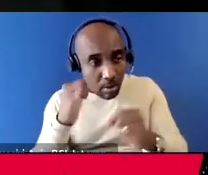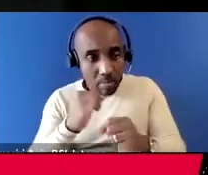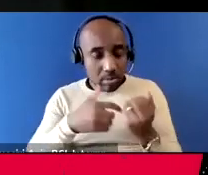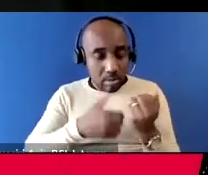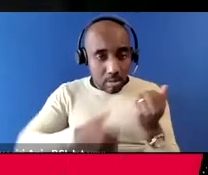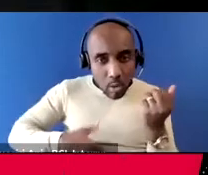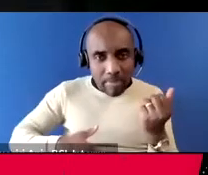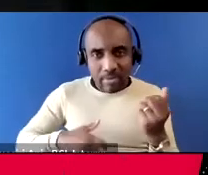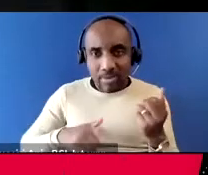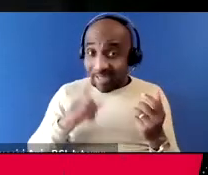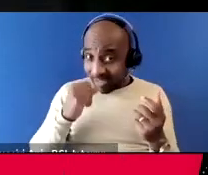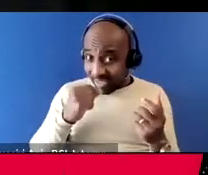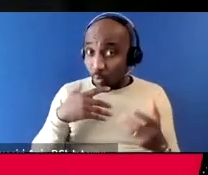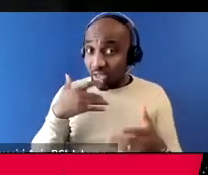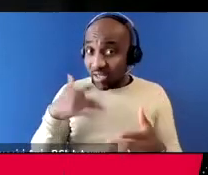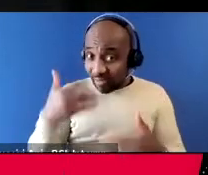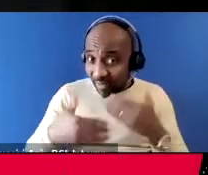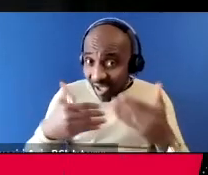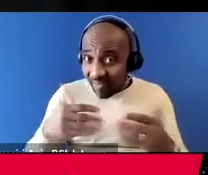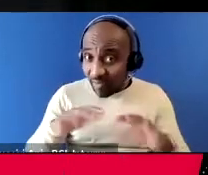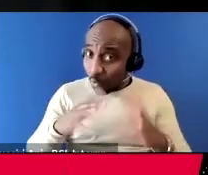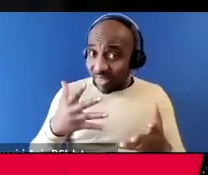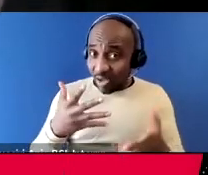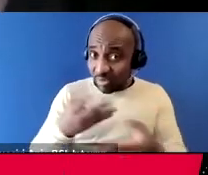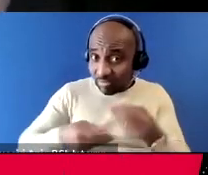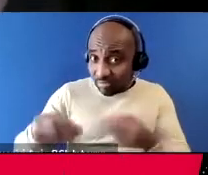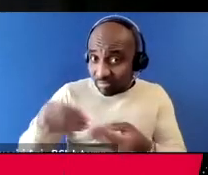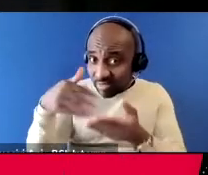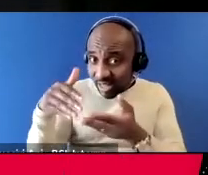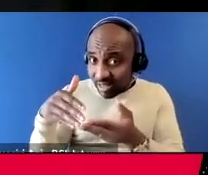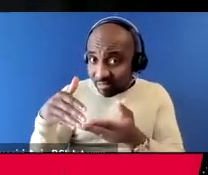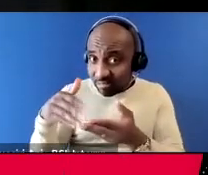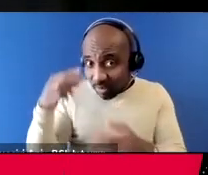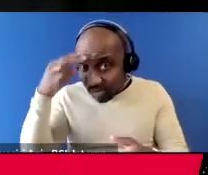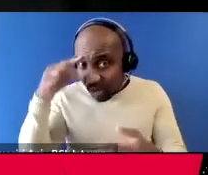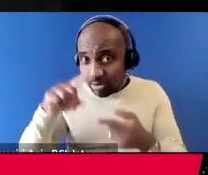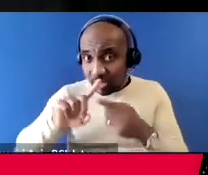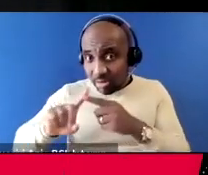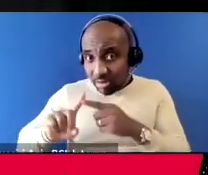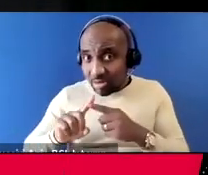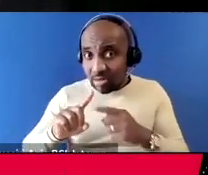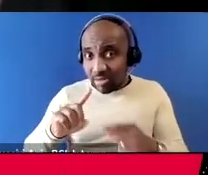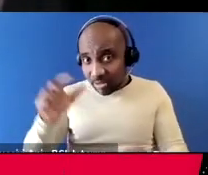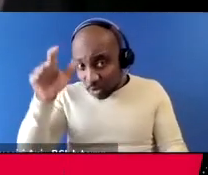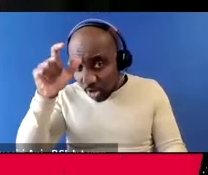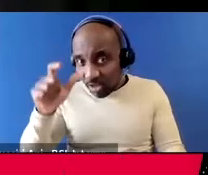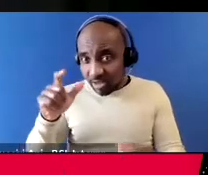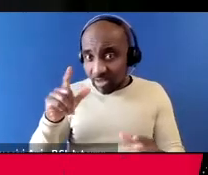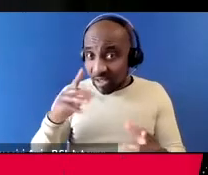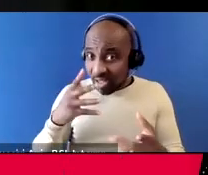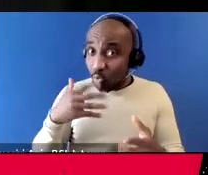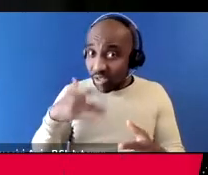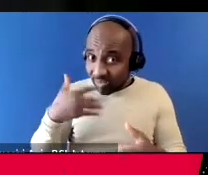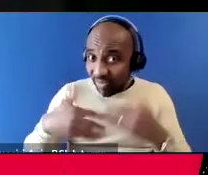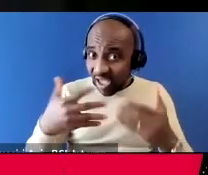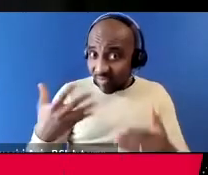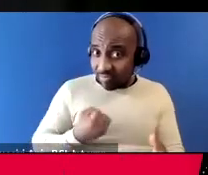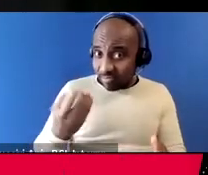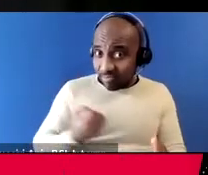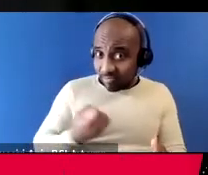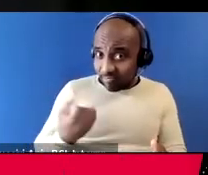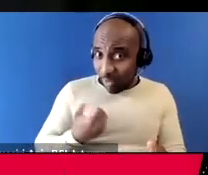Thanks. I can make an